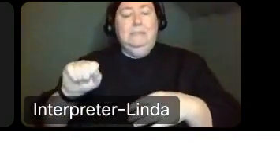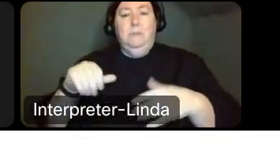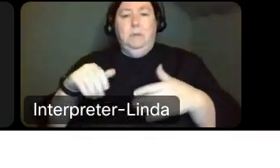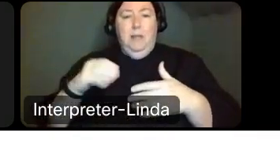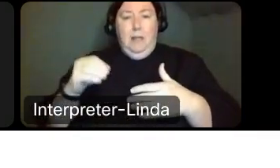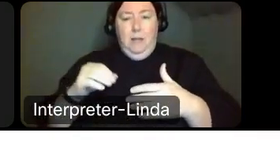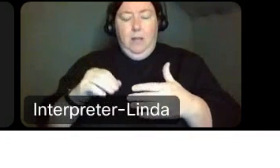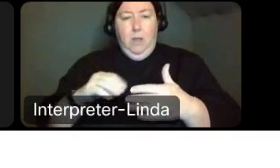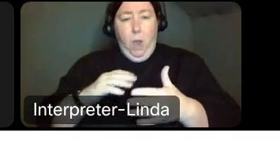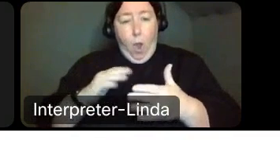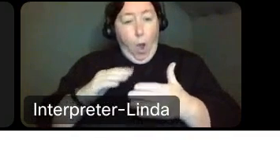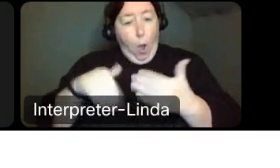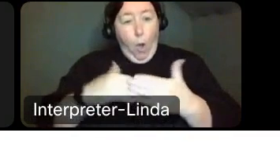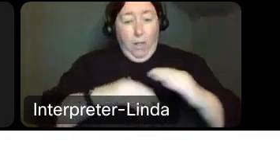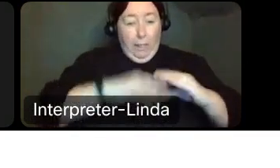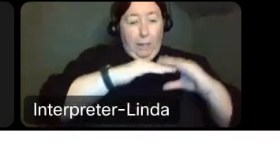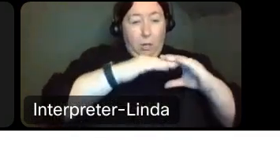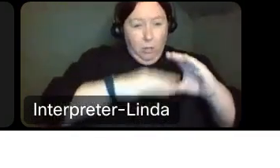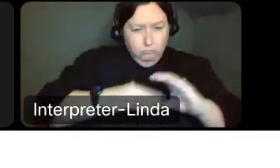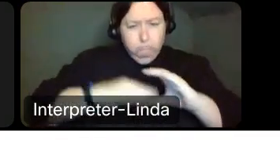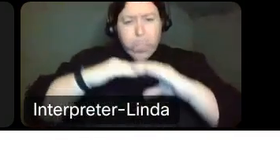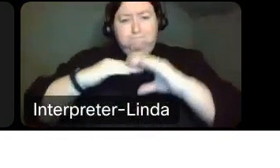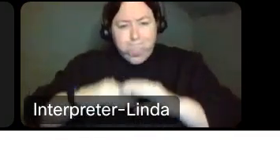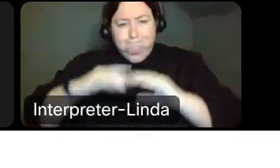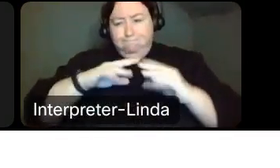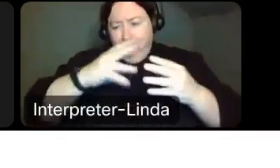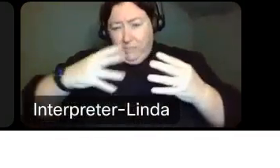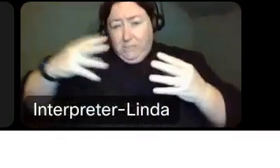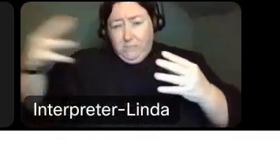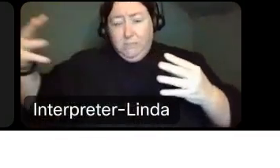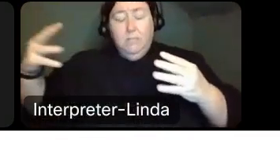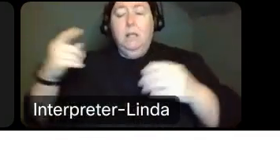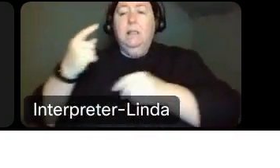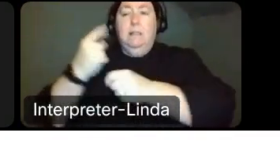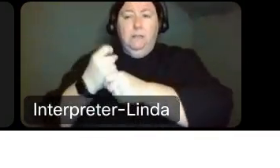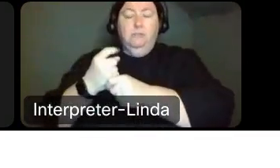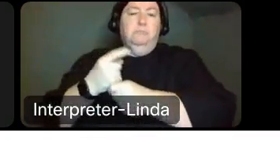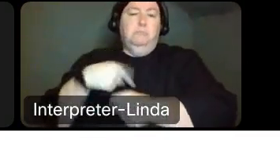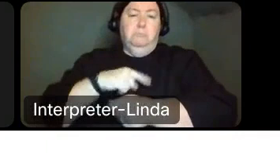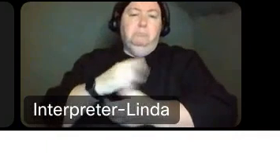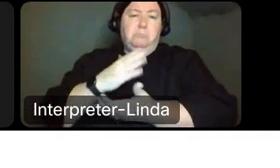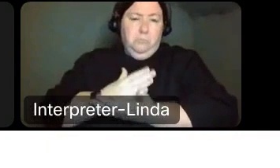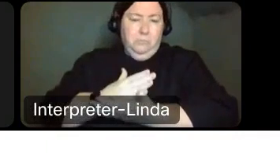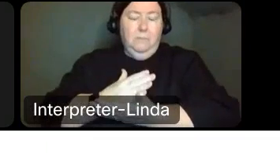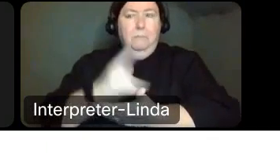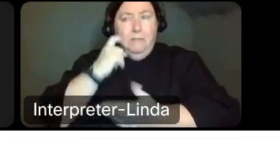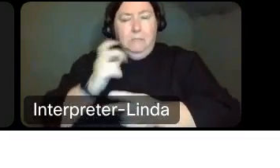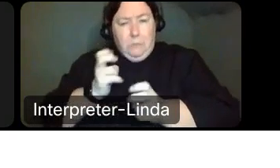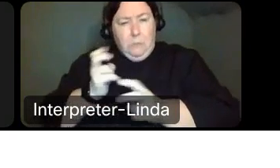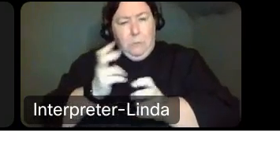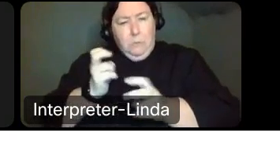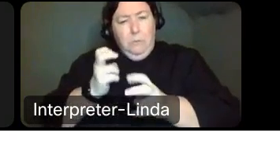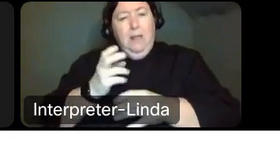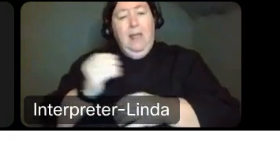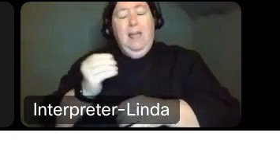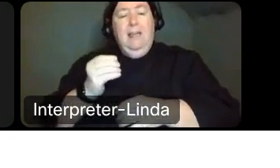detected, so all the thresholds. And last year, for the first time, we moved away from that, which recognizing is cumbersome, and we did worry about